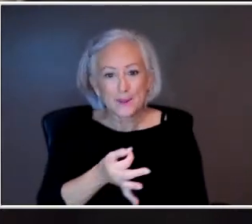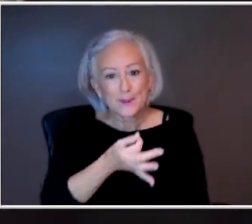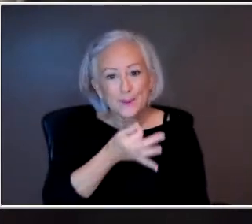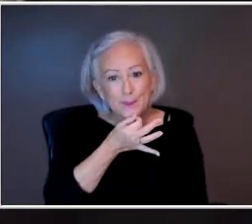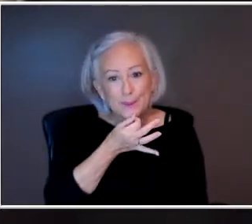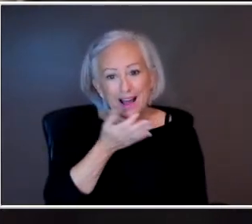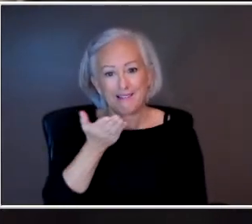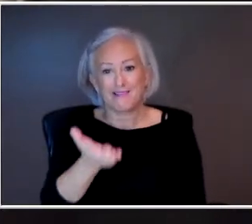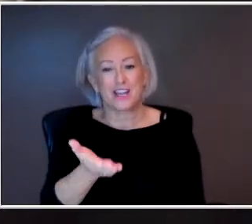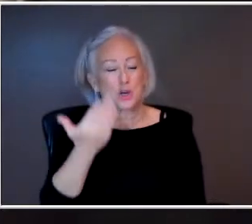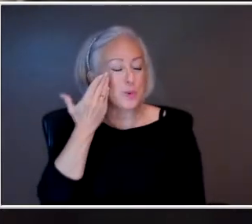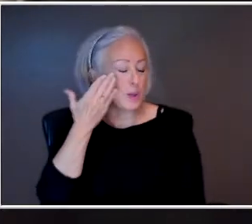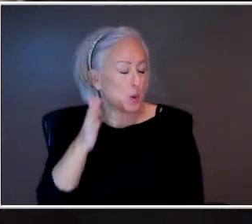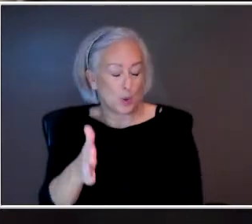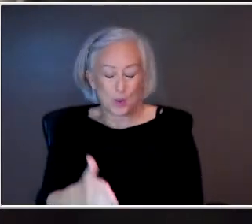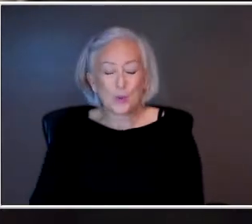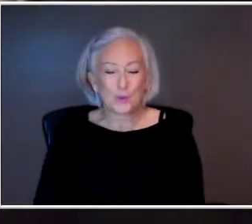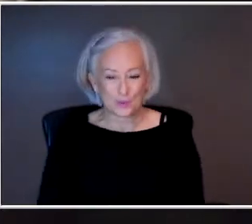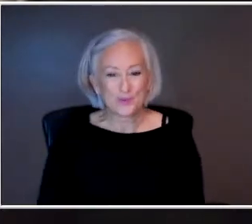stuff. Yeah. So